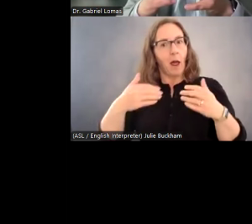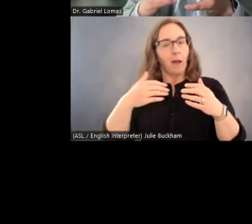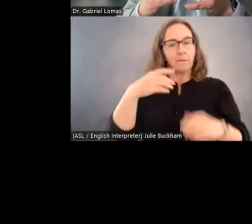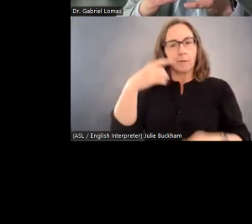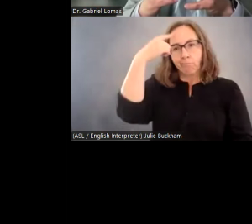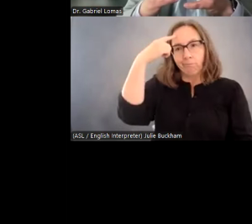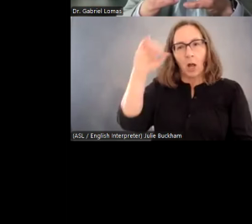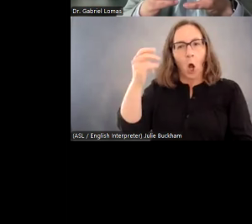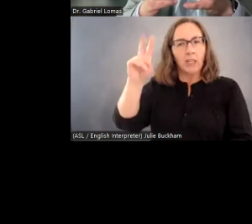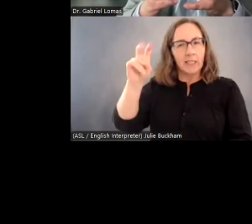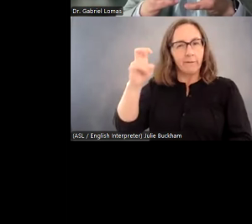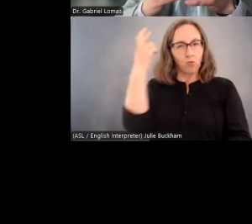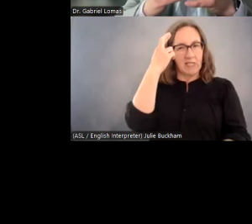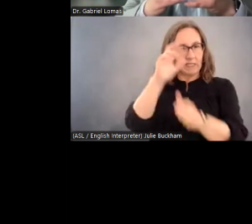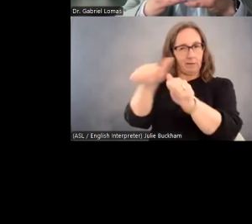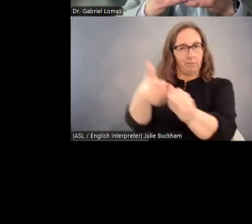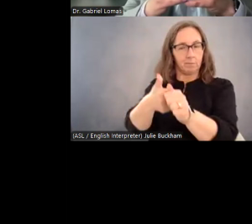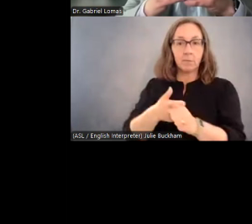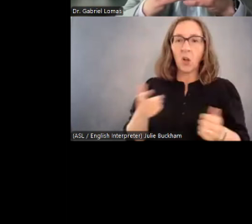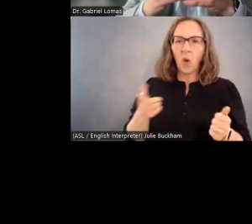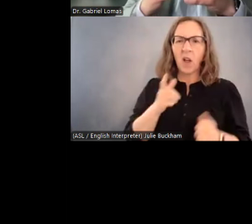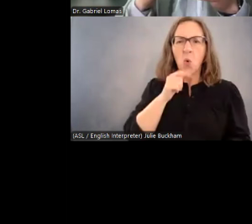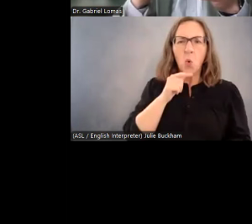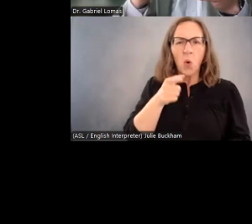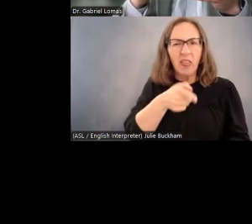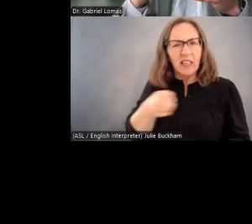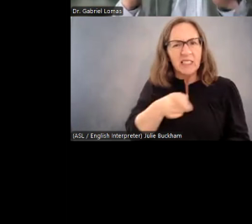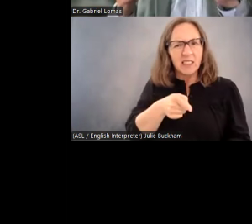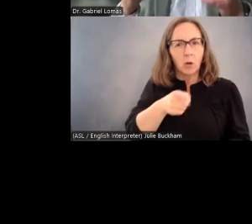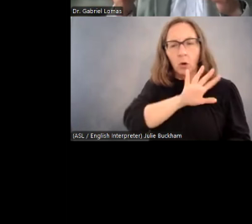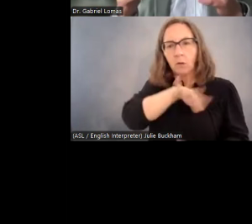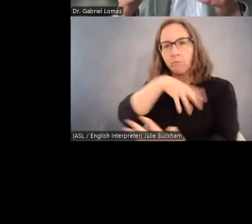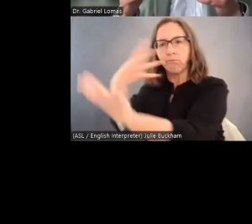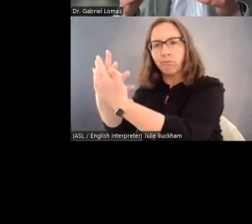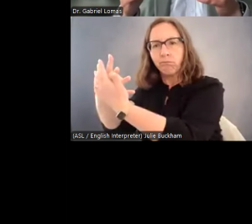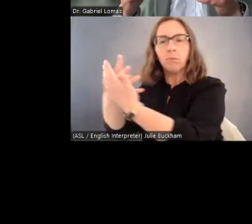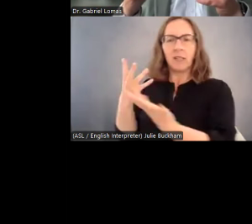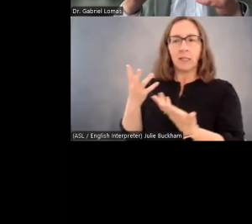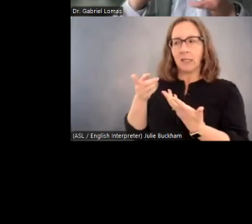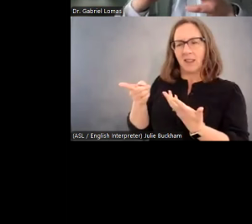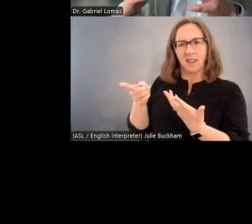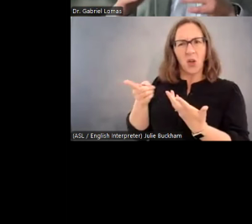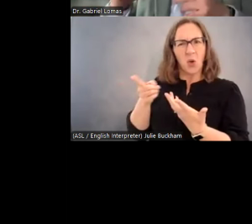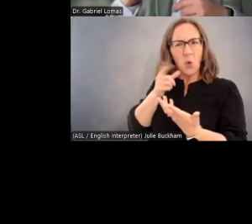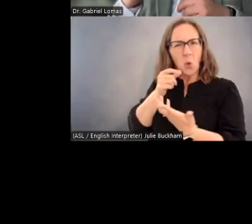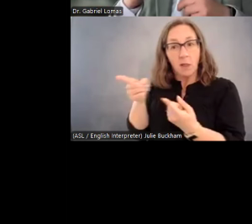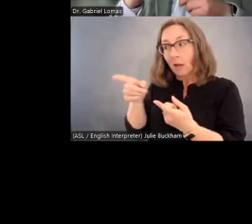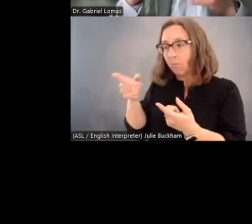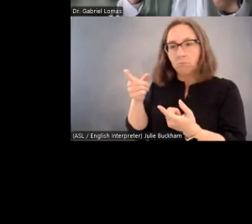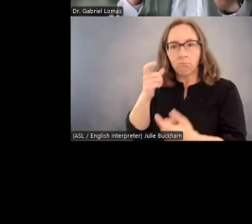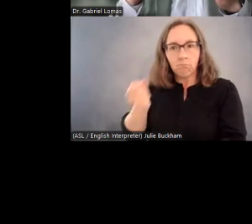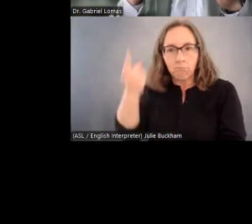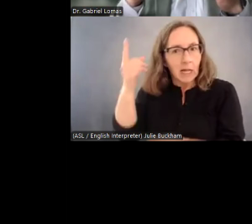these kids that we're locking up in prison? A lot of them really have difficulty understanding language and understanding the environment around